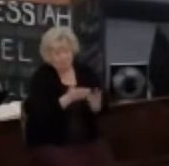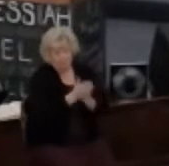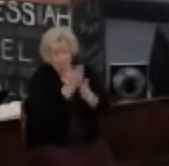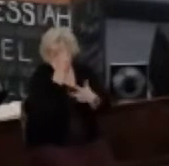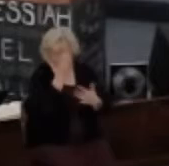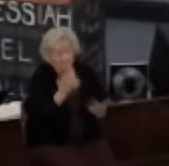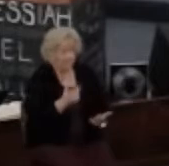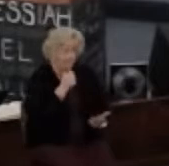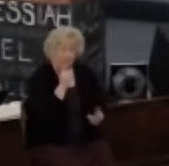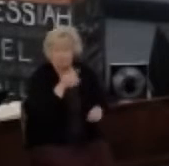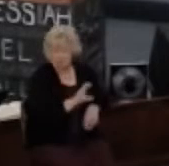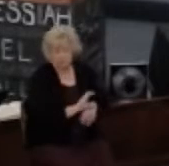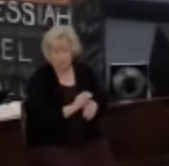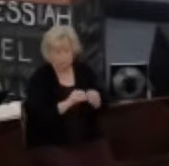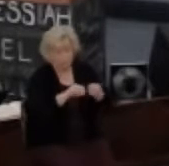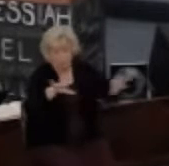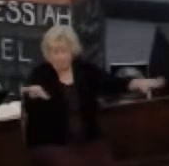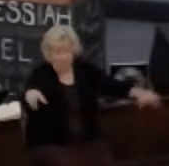instead of going to church.